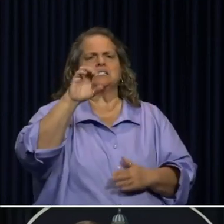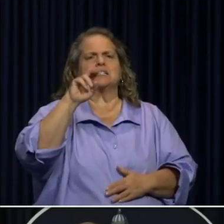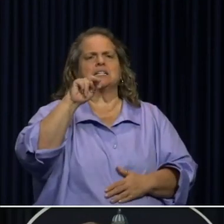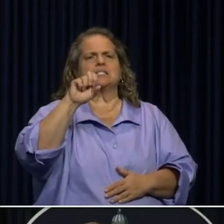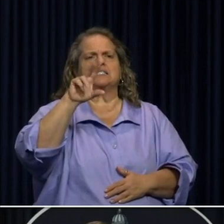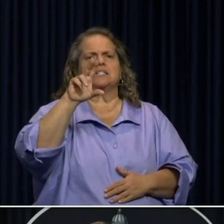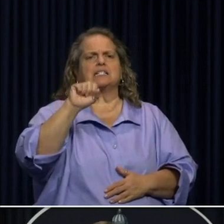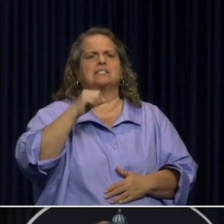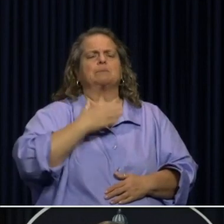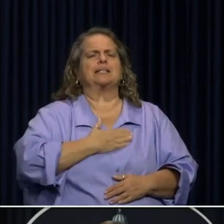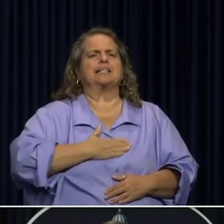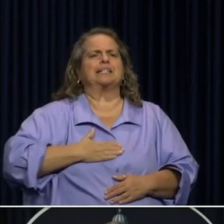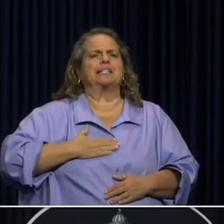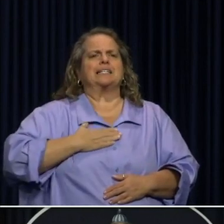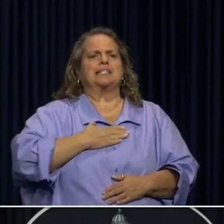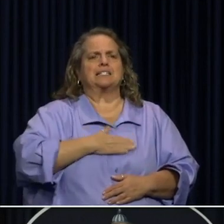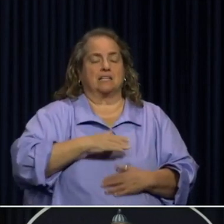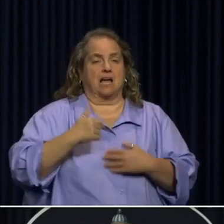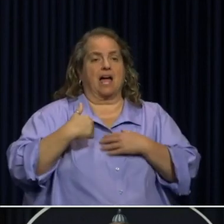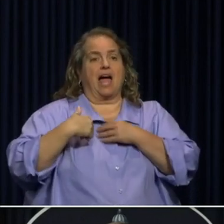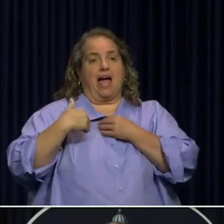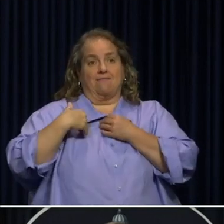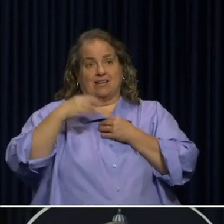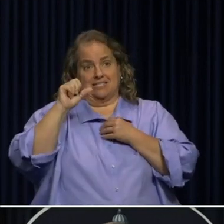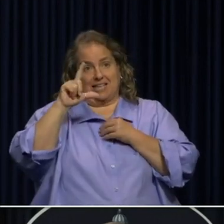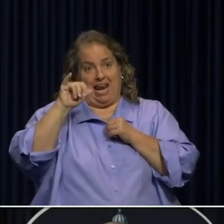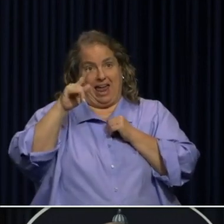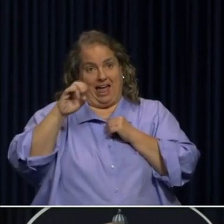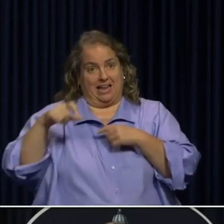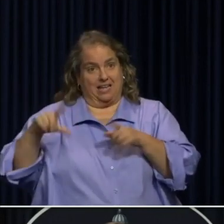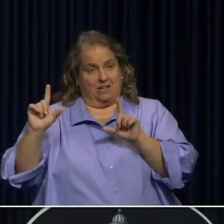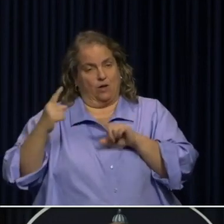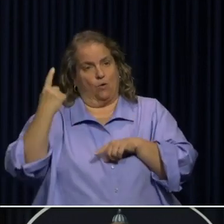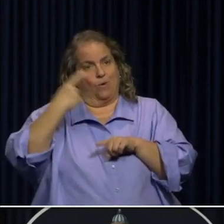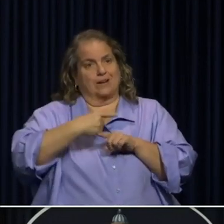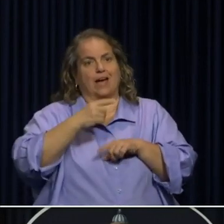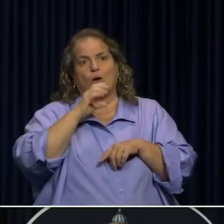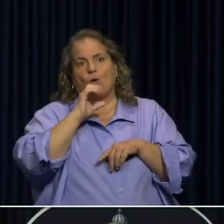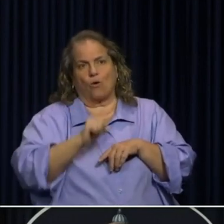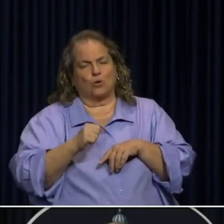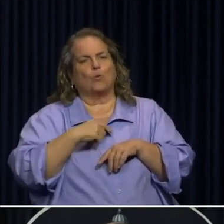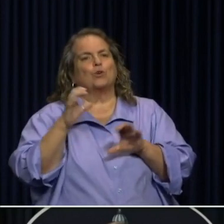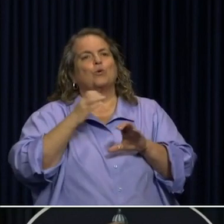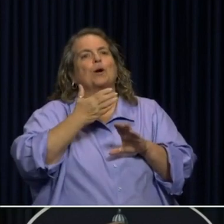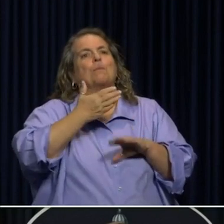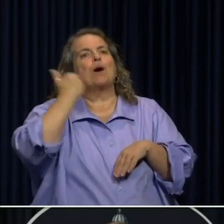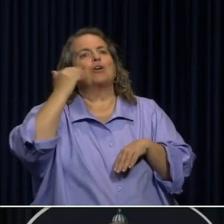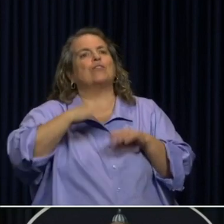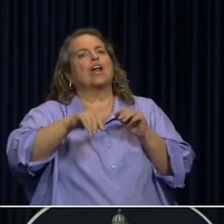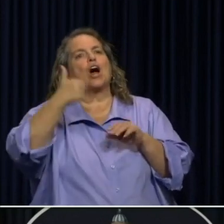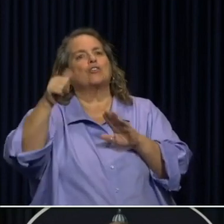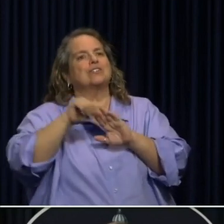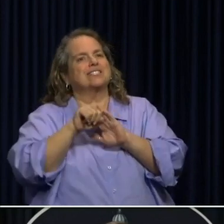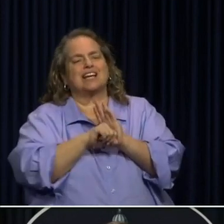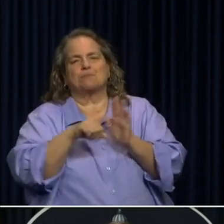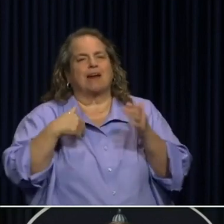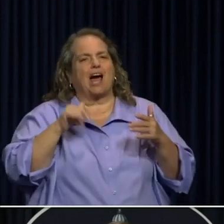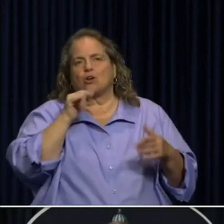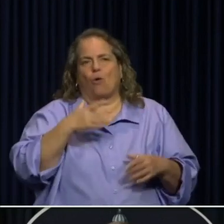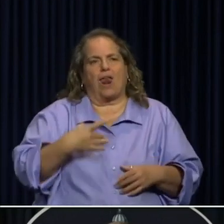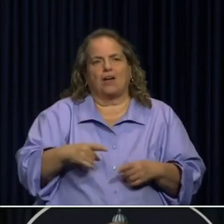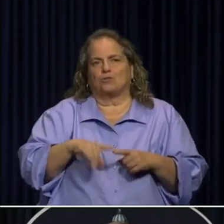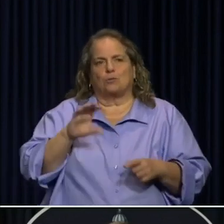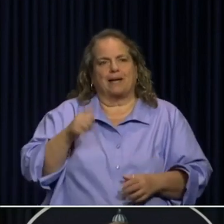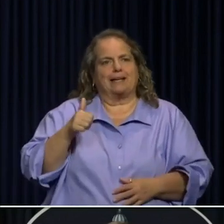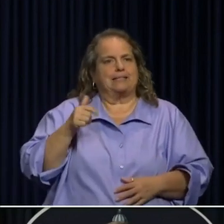are doing well compared to other states, but I've never been all that excited about being 10th or 11th or 12th in the country at